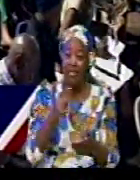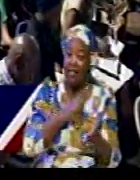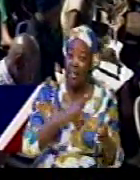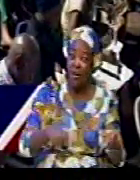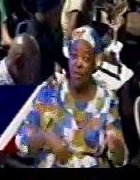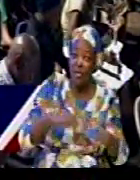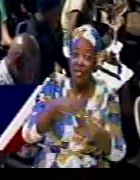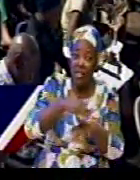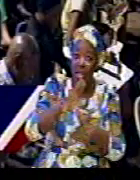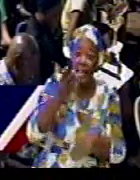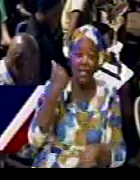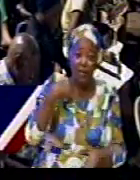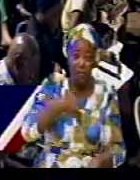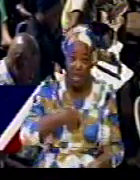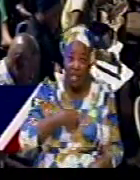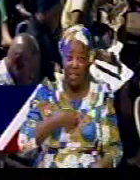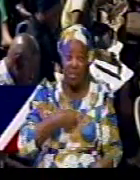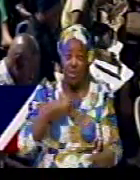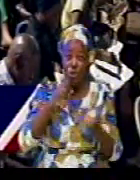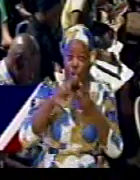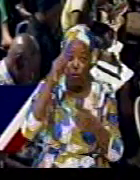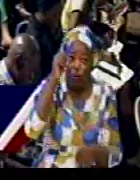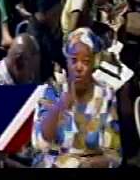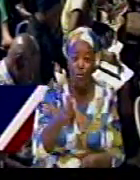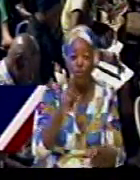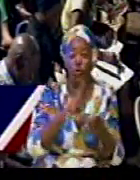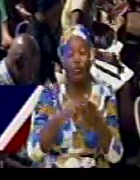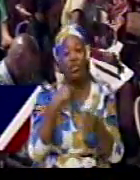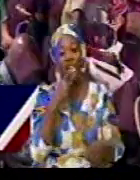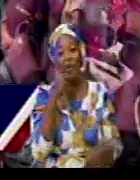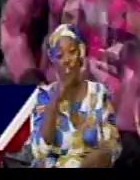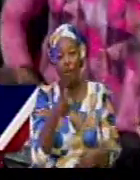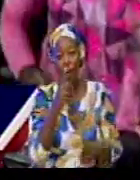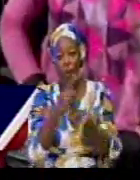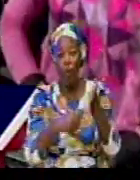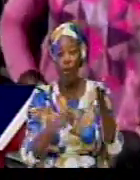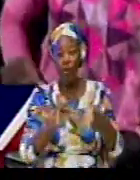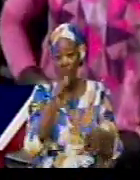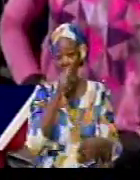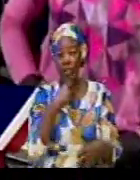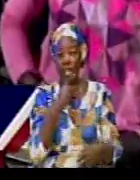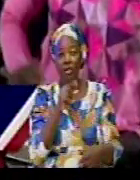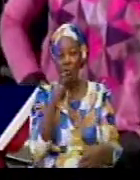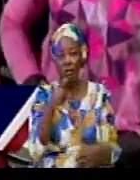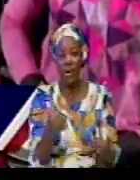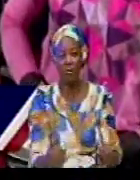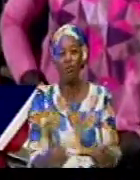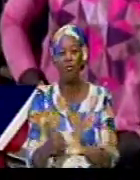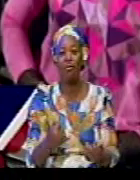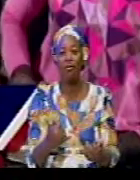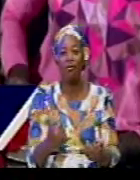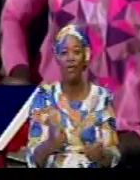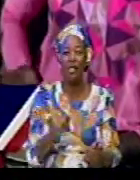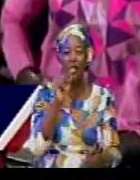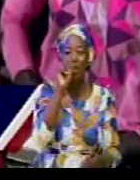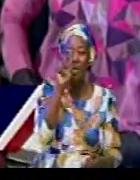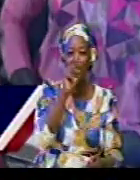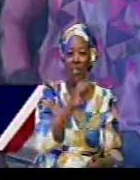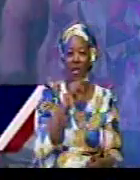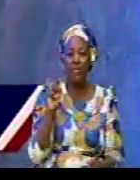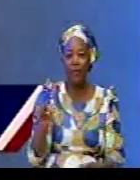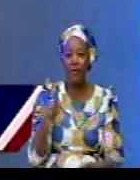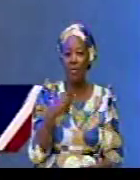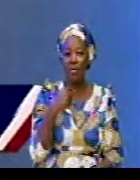You didn't hear that one. The Lord sent me to you to tell you what